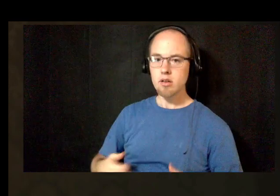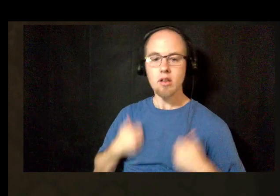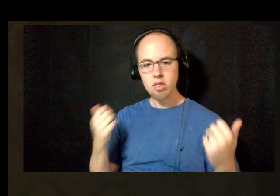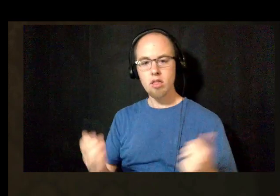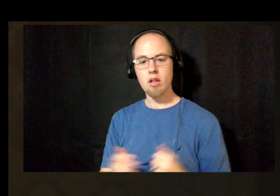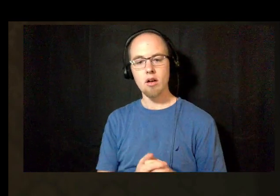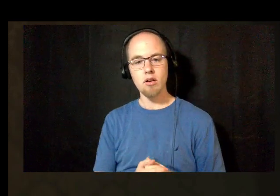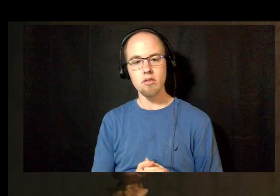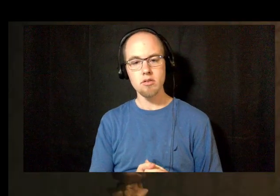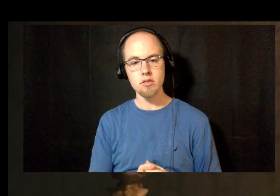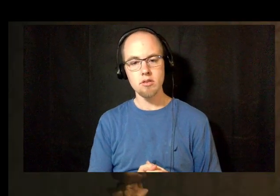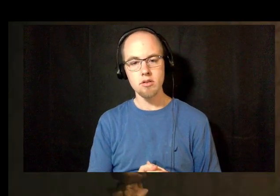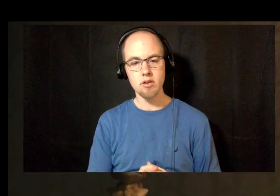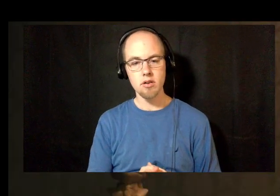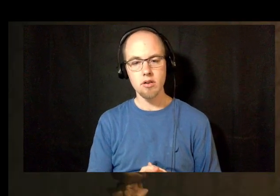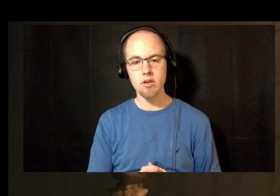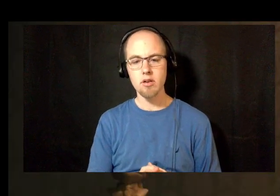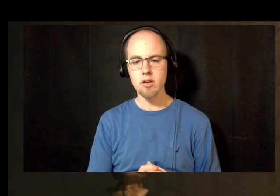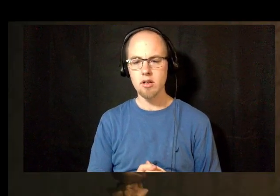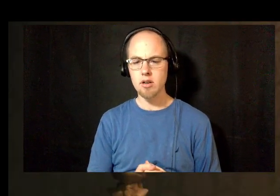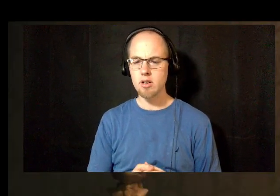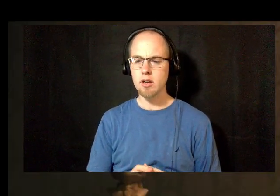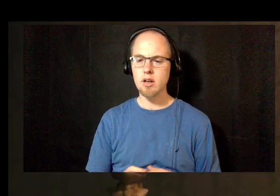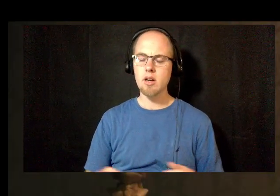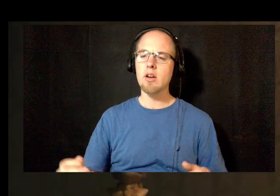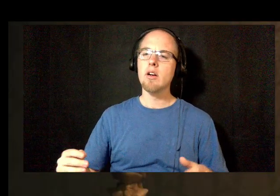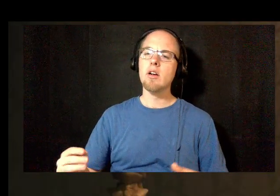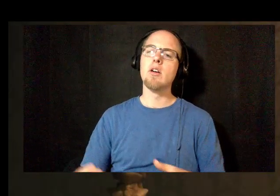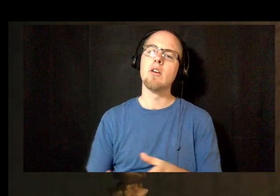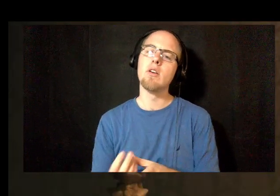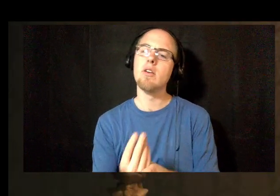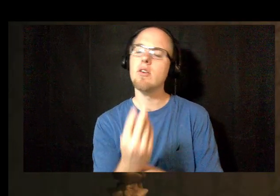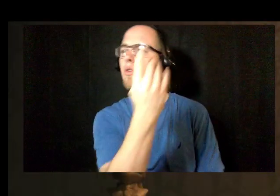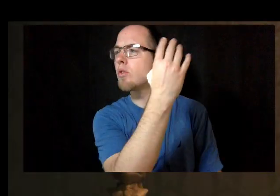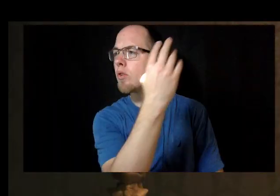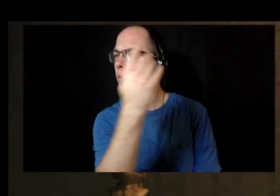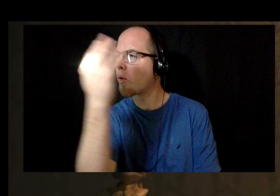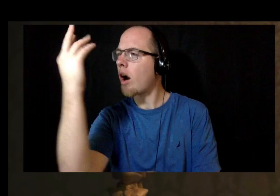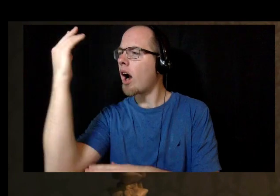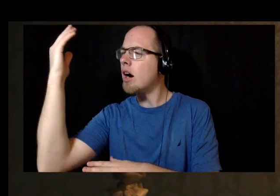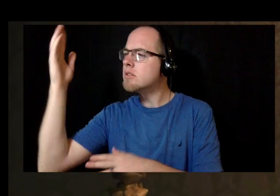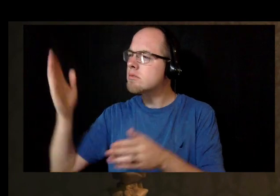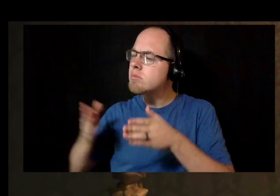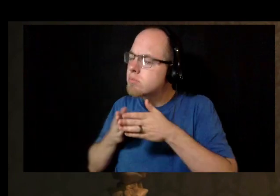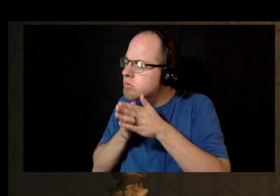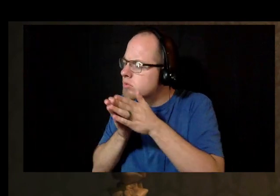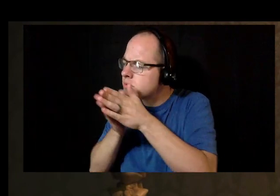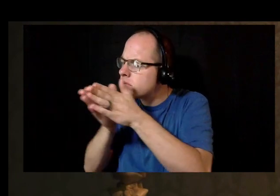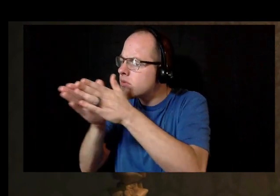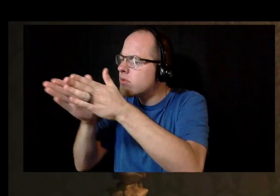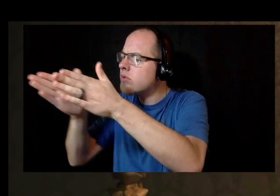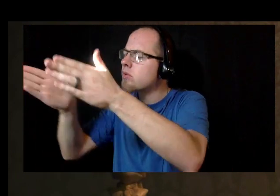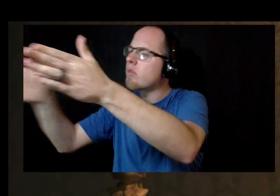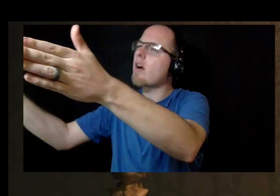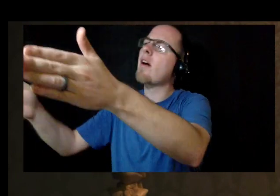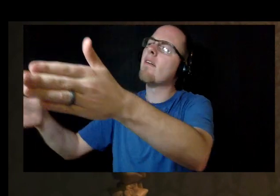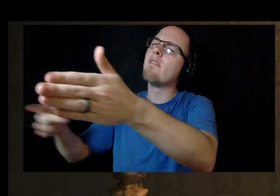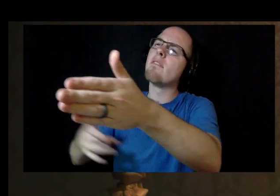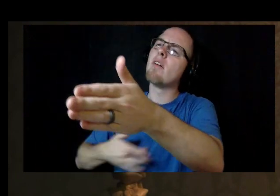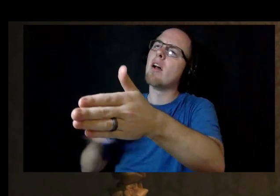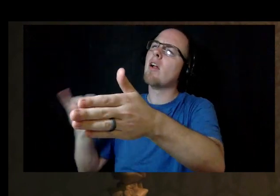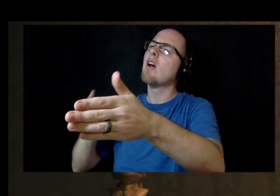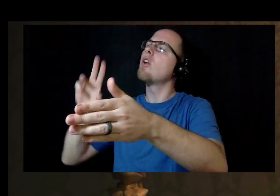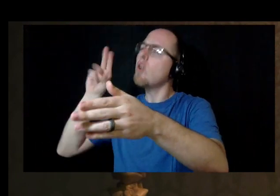Must we try to carve a path through the tall grass, feeling as though no one has ever felt how we